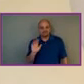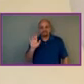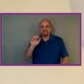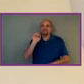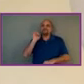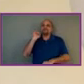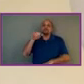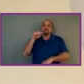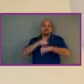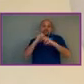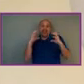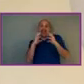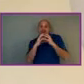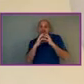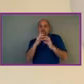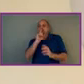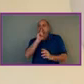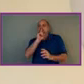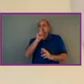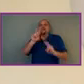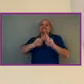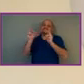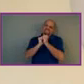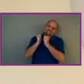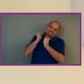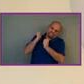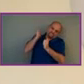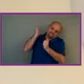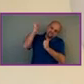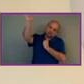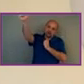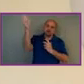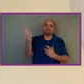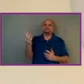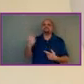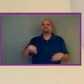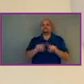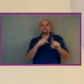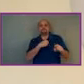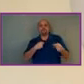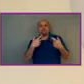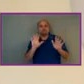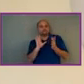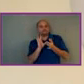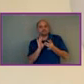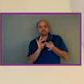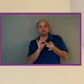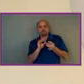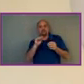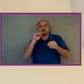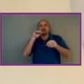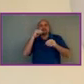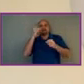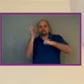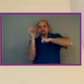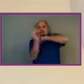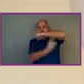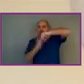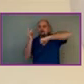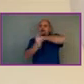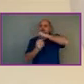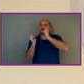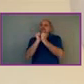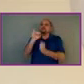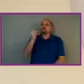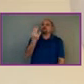Trojan asteroids, are really quite far away. They're, as we mentioned, in the Jupiter's orbit. So